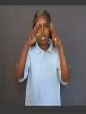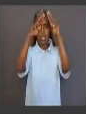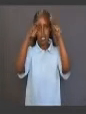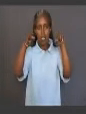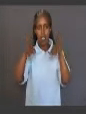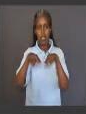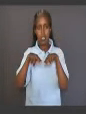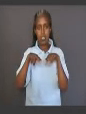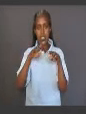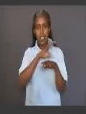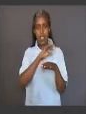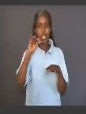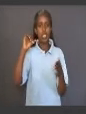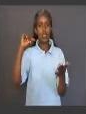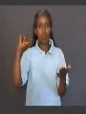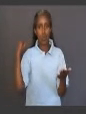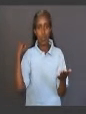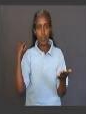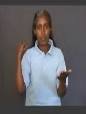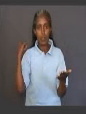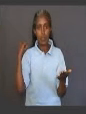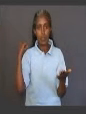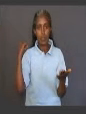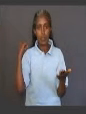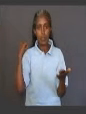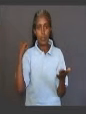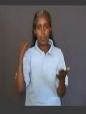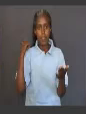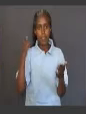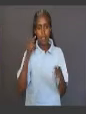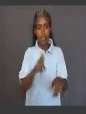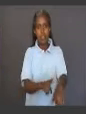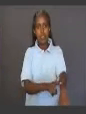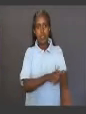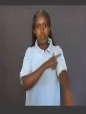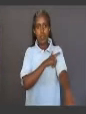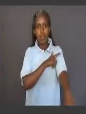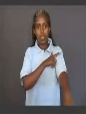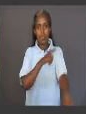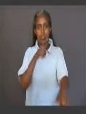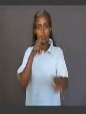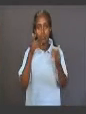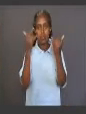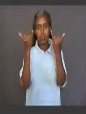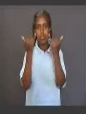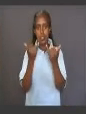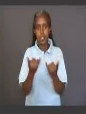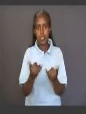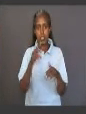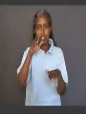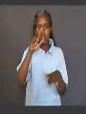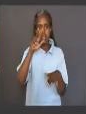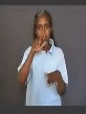hexagons, and so on. As long as your shapes have